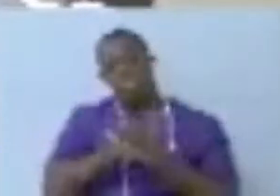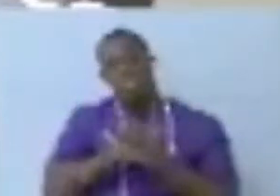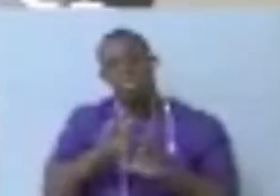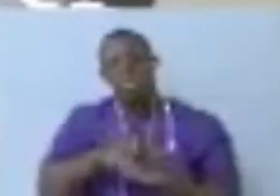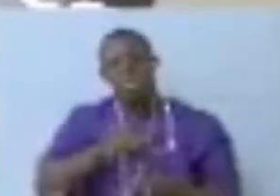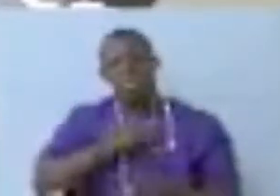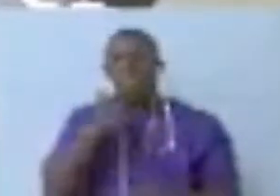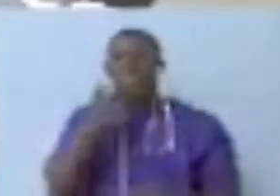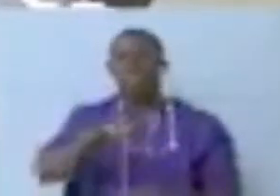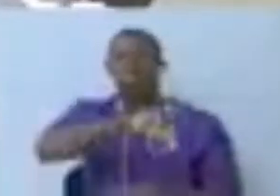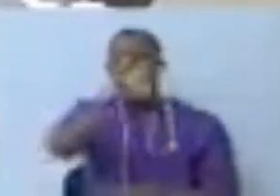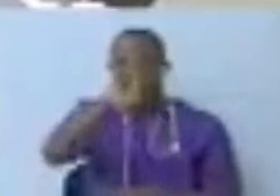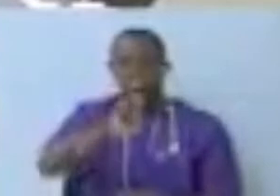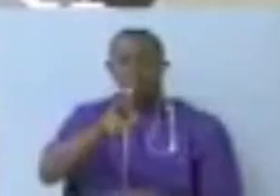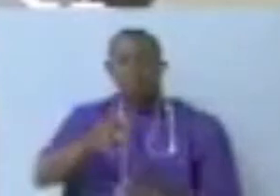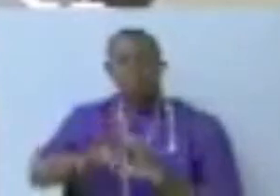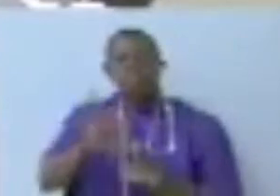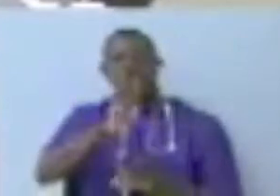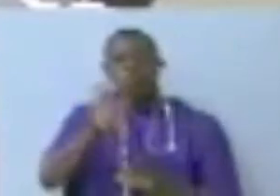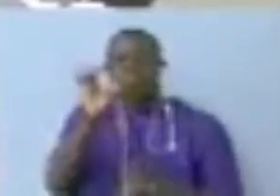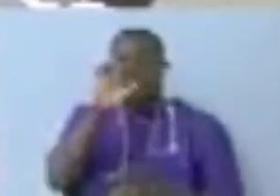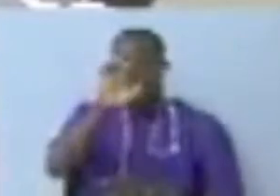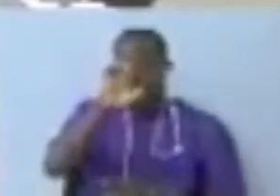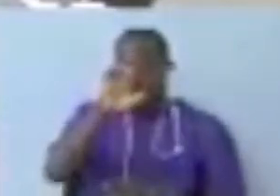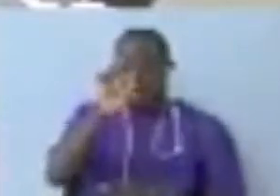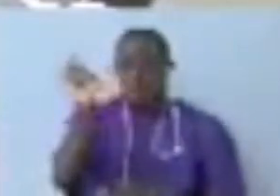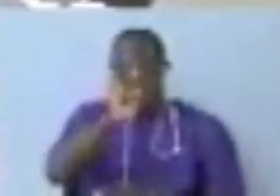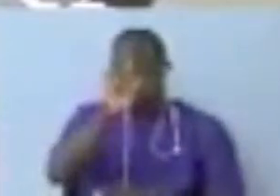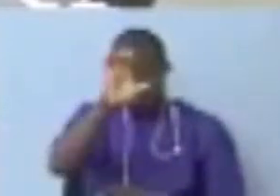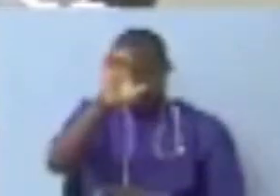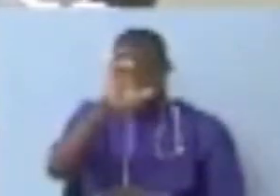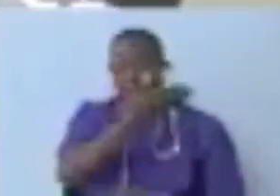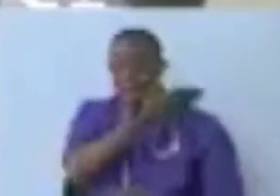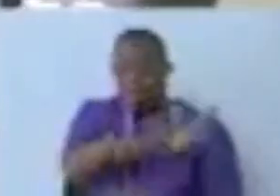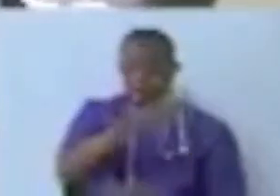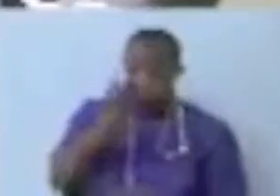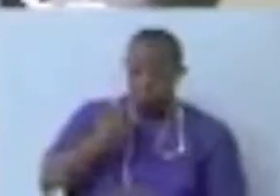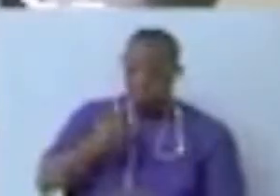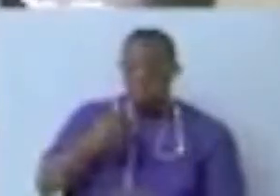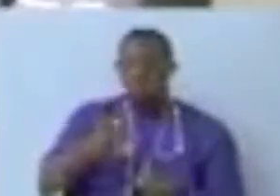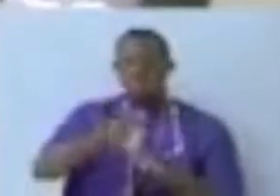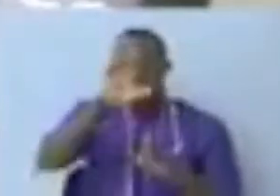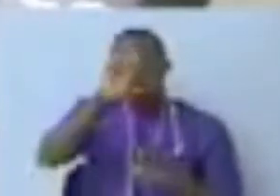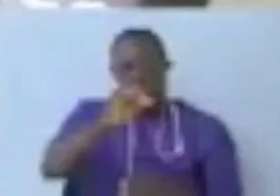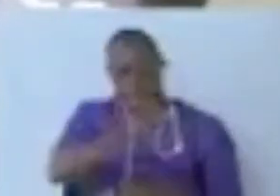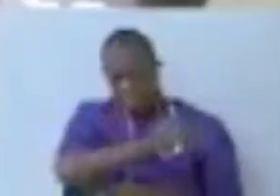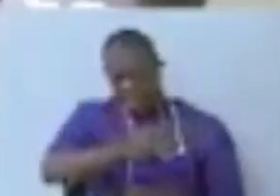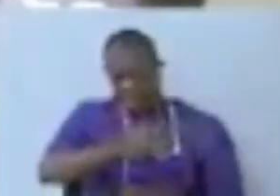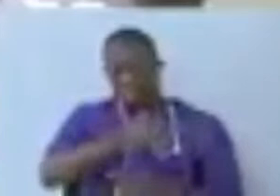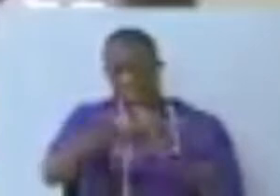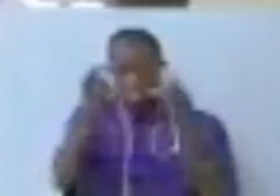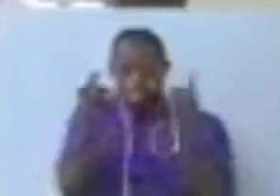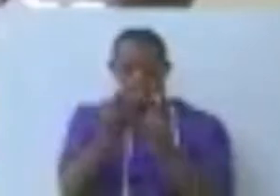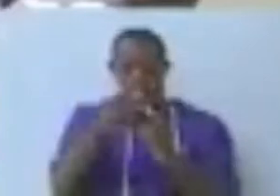he asked, what country will allow people to commit such crimes with impunity? He